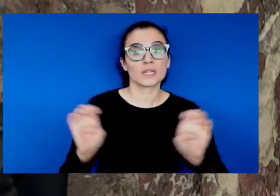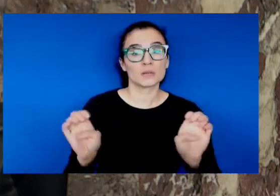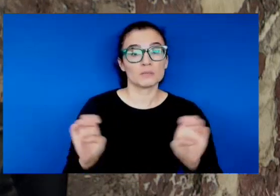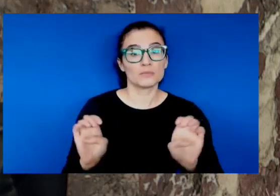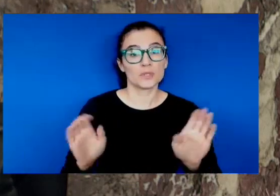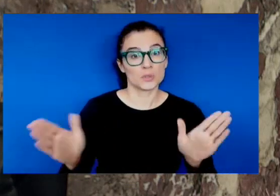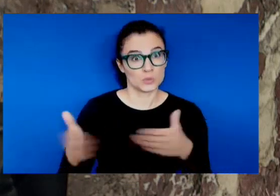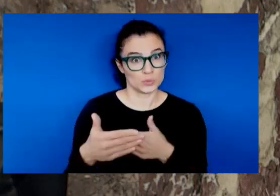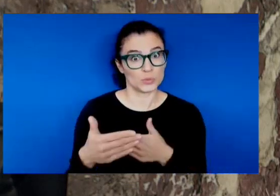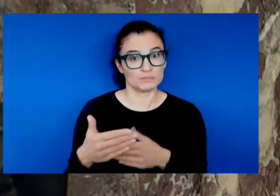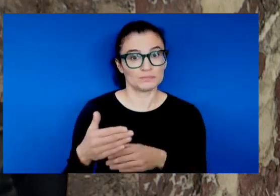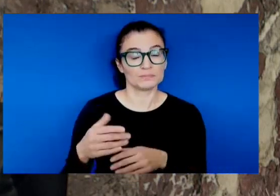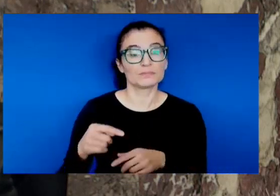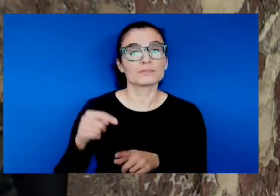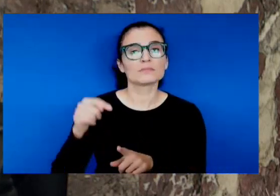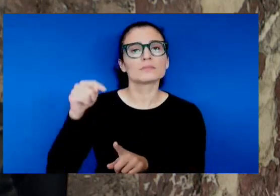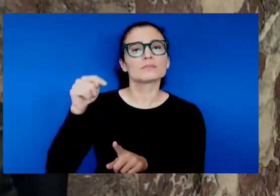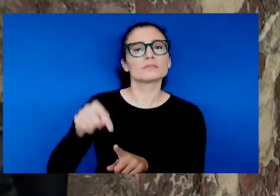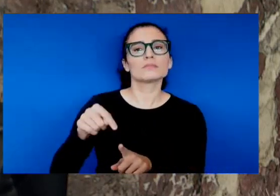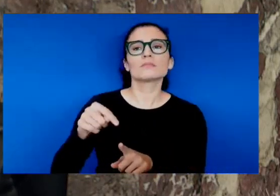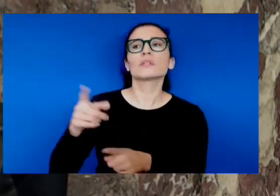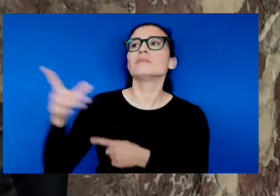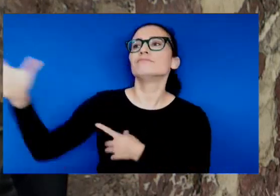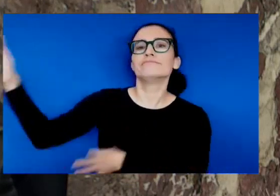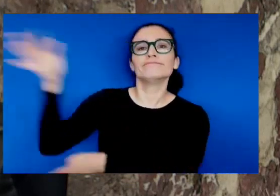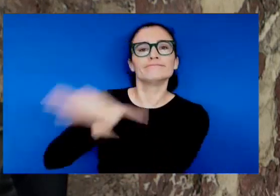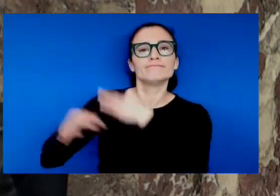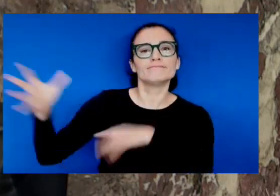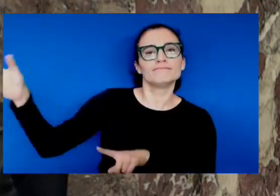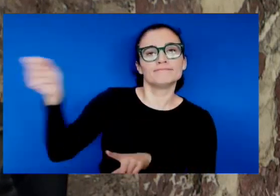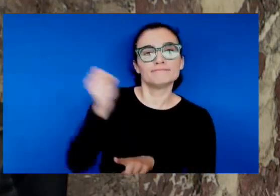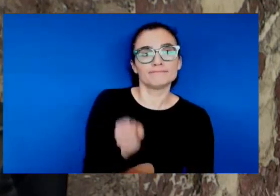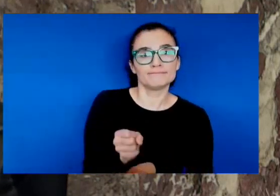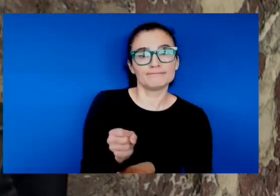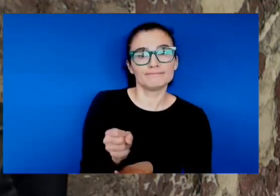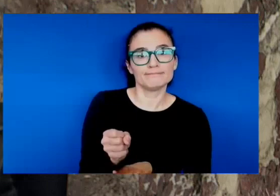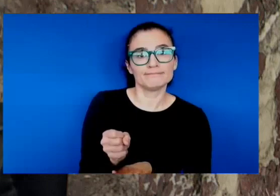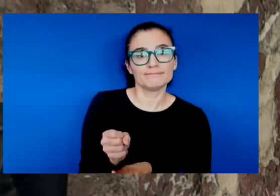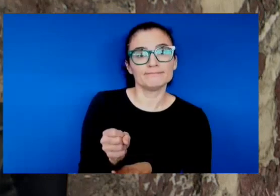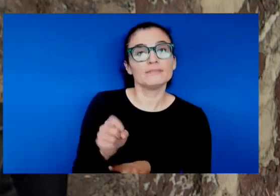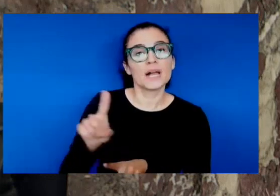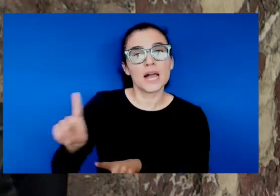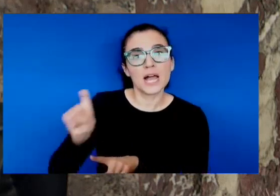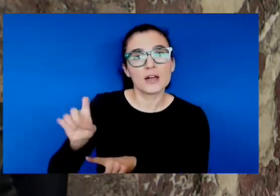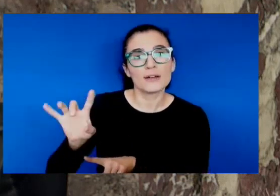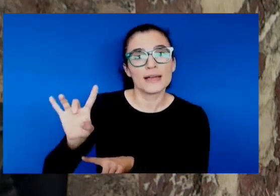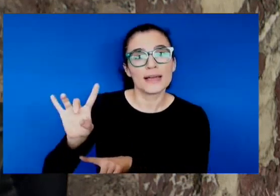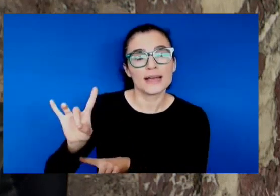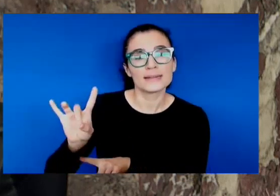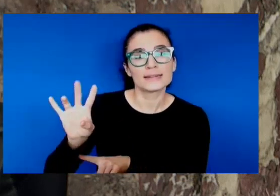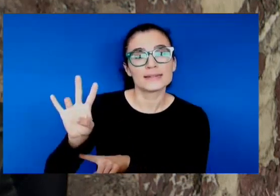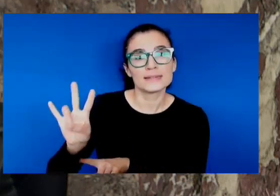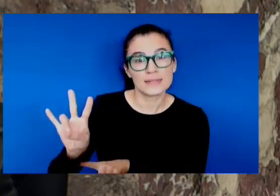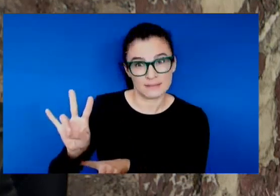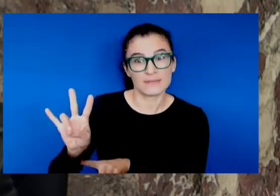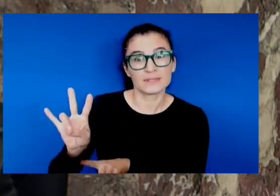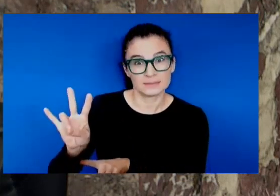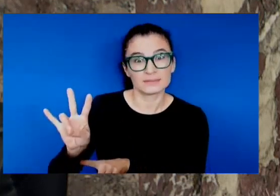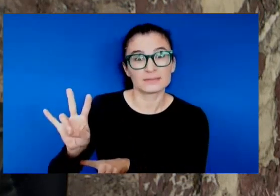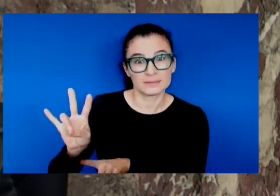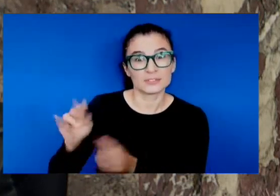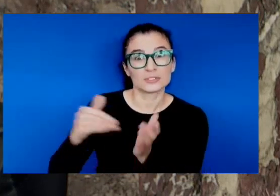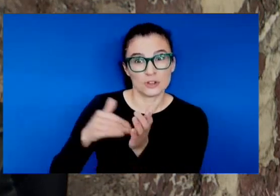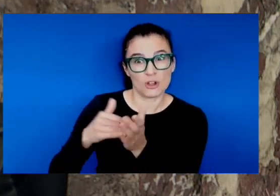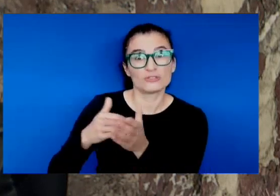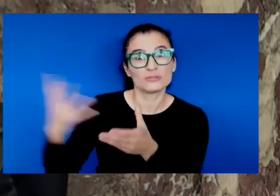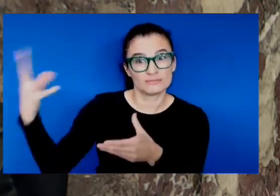now, our Nurse Connect programs around BC, which do the same, which significantly invest in rural BC. You've seen the